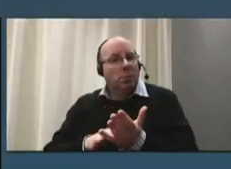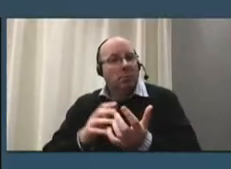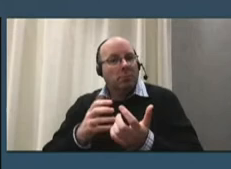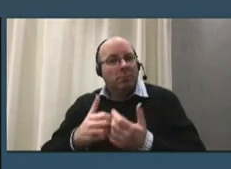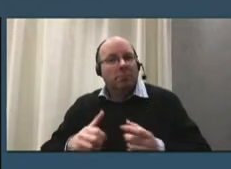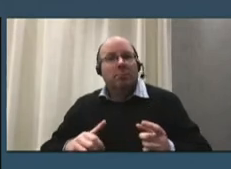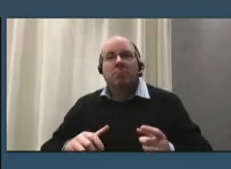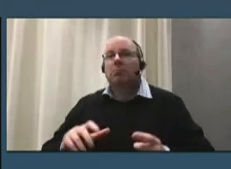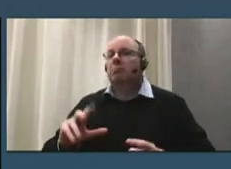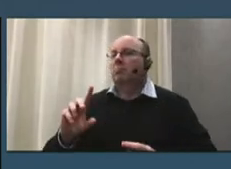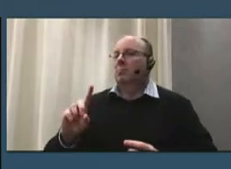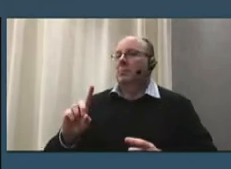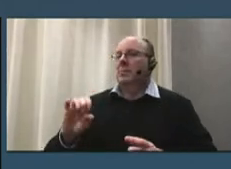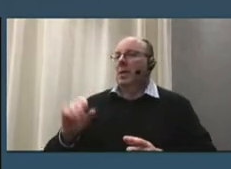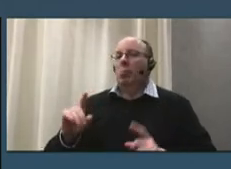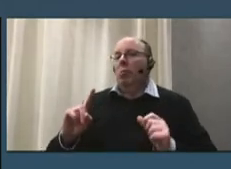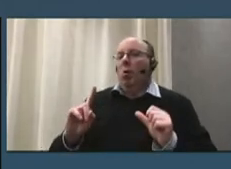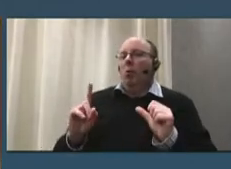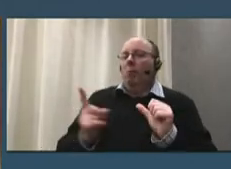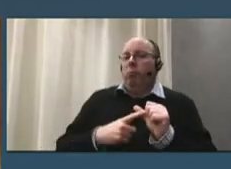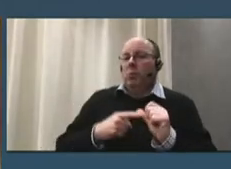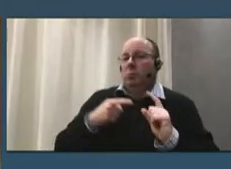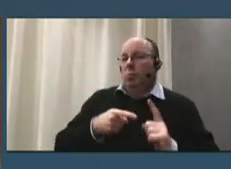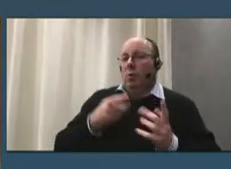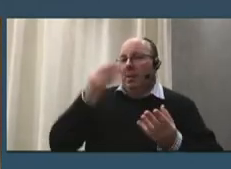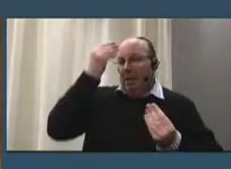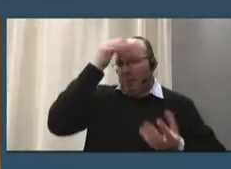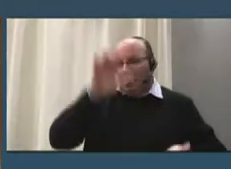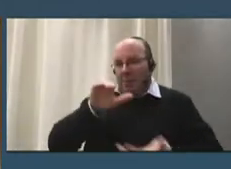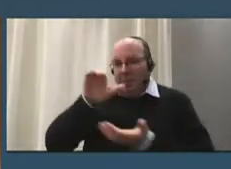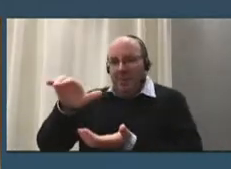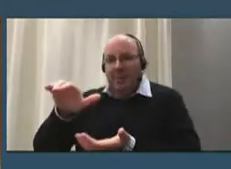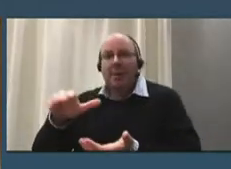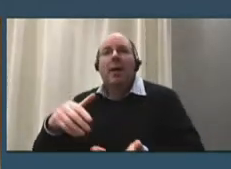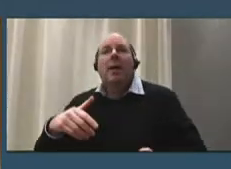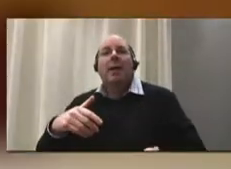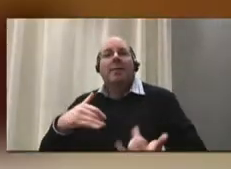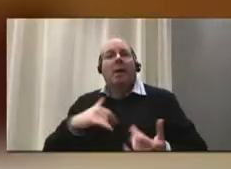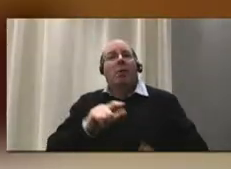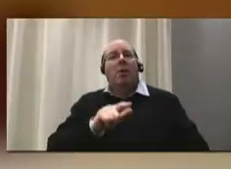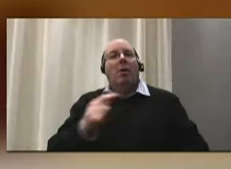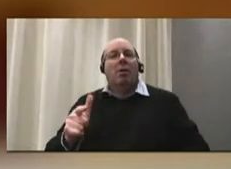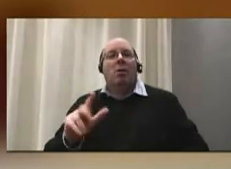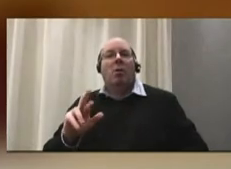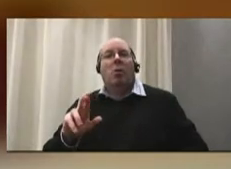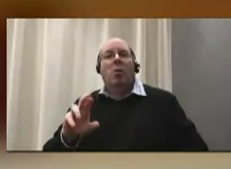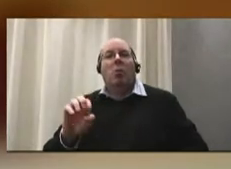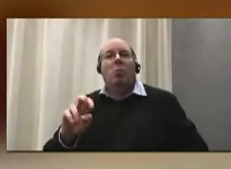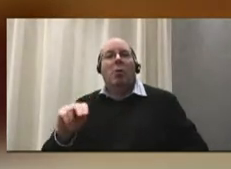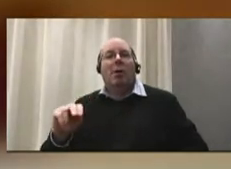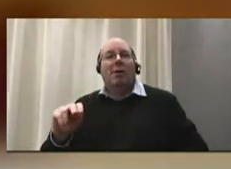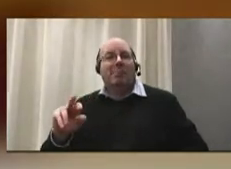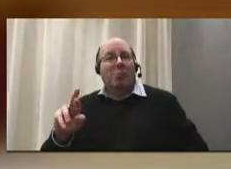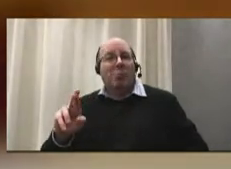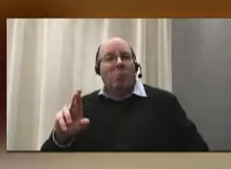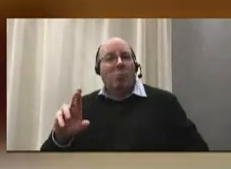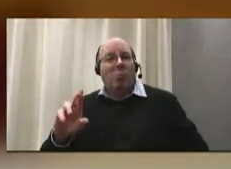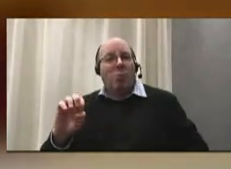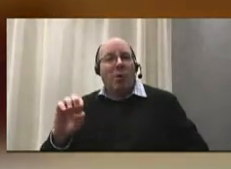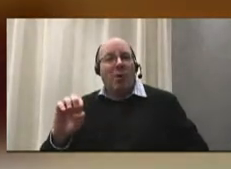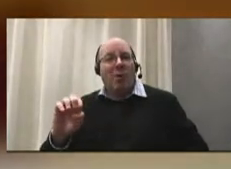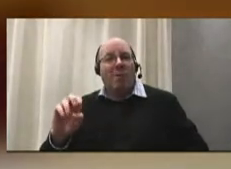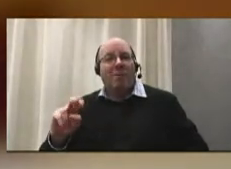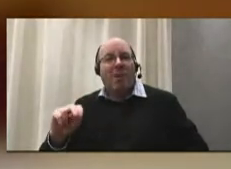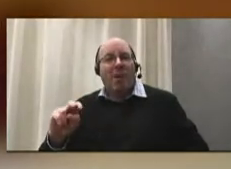information to where it needs to get to. So I'm gonna pass it to Yvonne, but it's not, I don't see her. Maybe Renee wants to ask the last